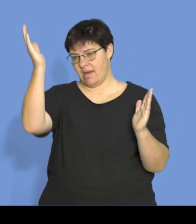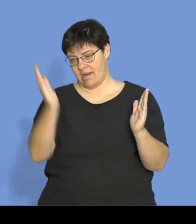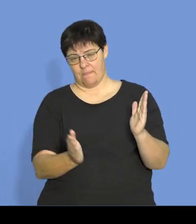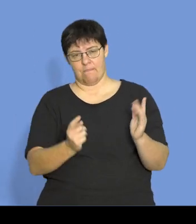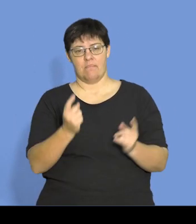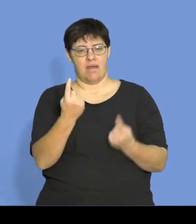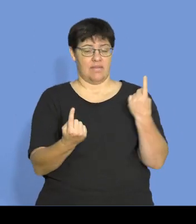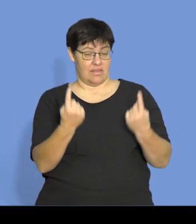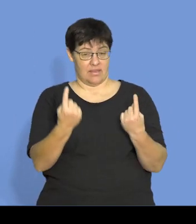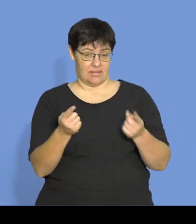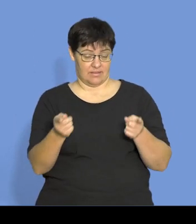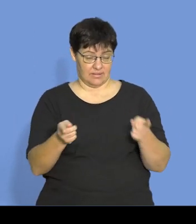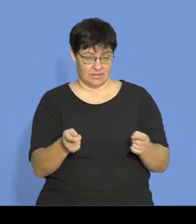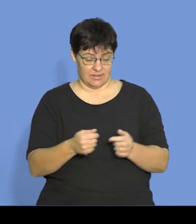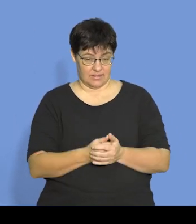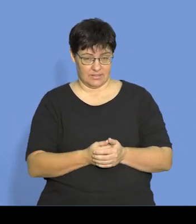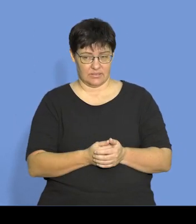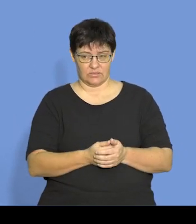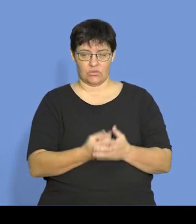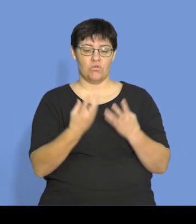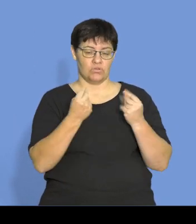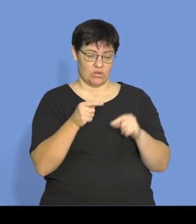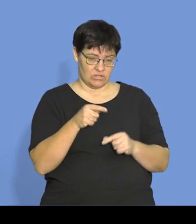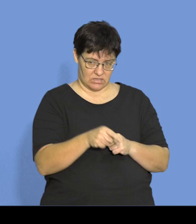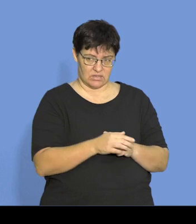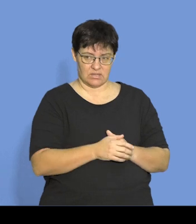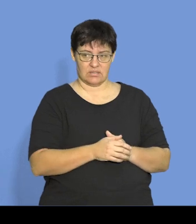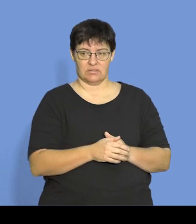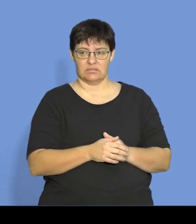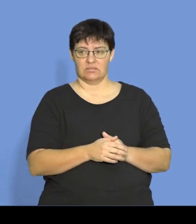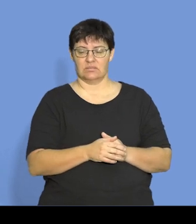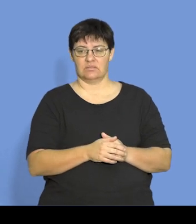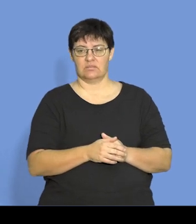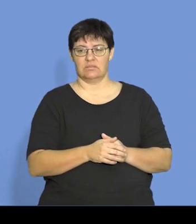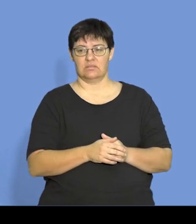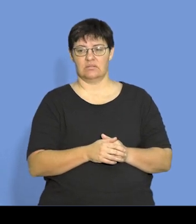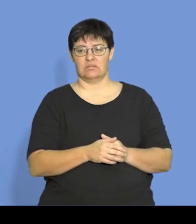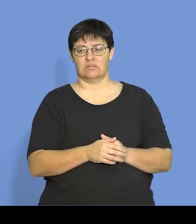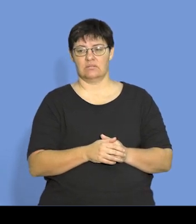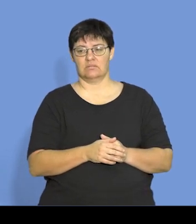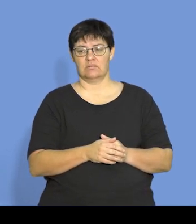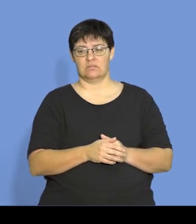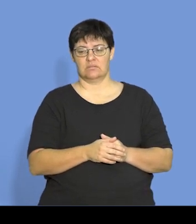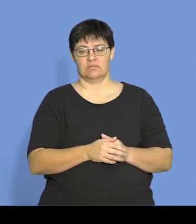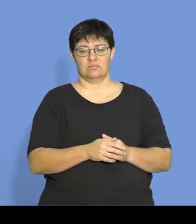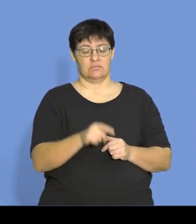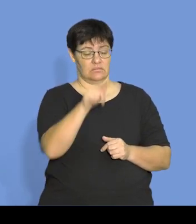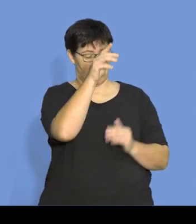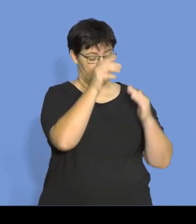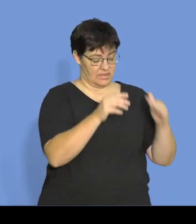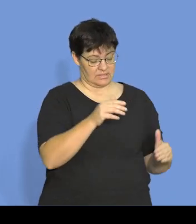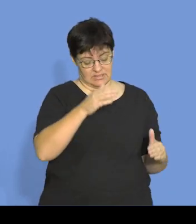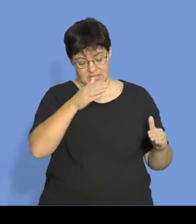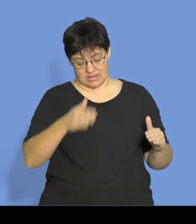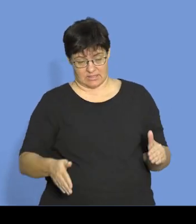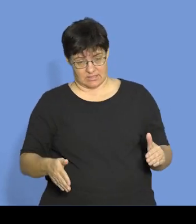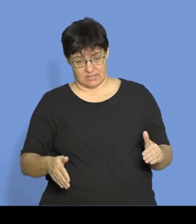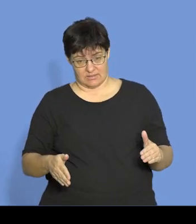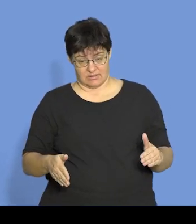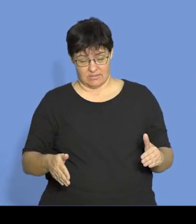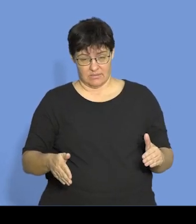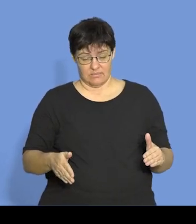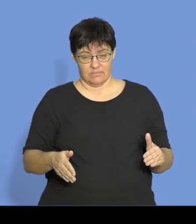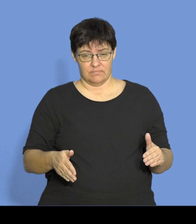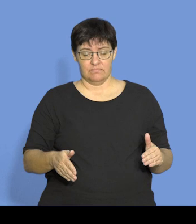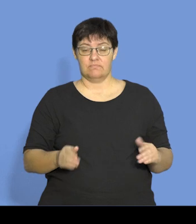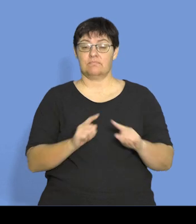arm or that arm there. So my solution for this then will then be this arm that I have here